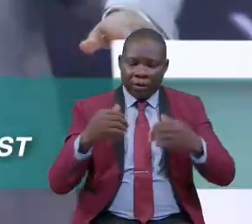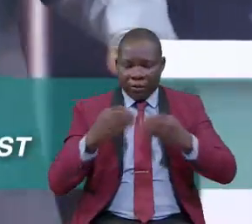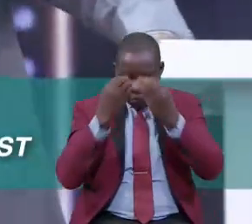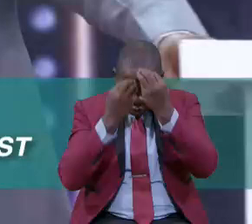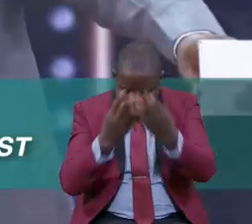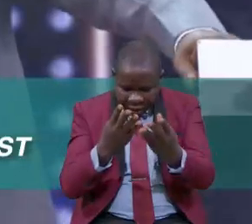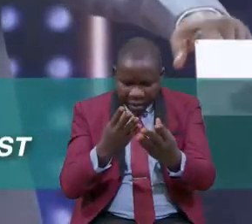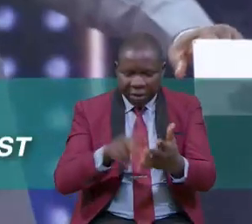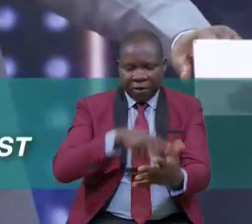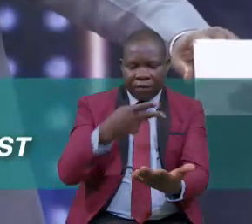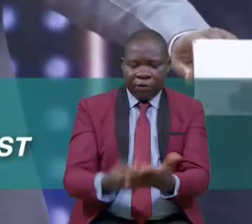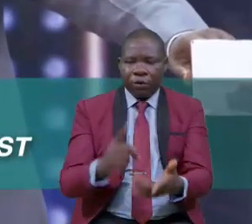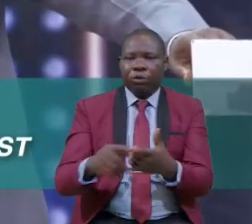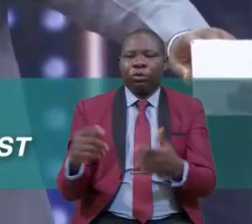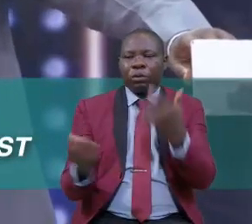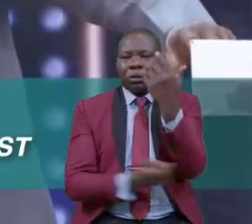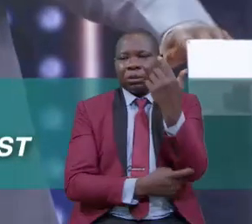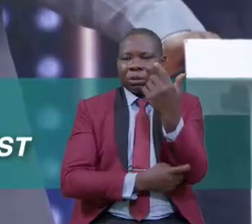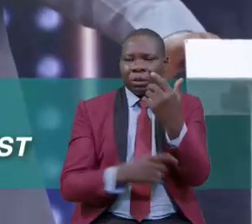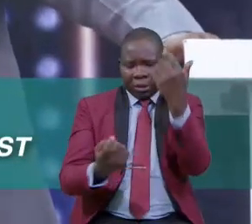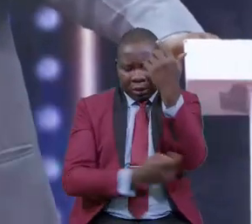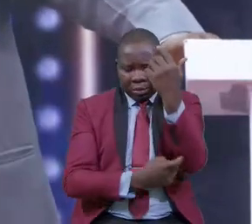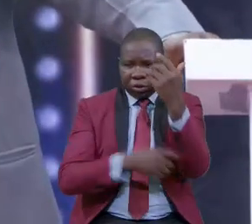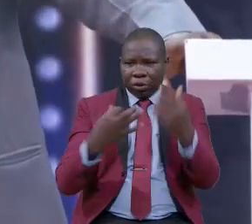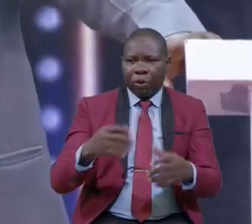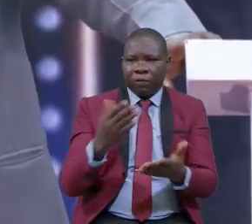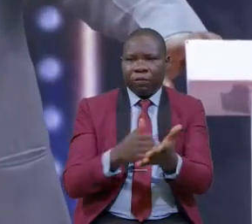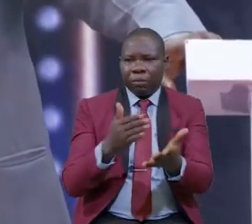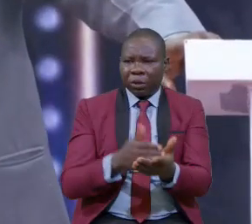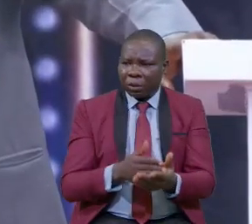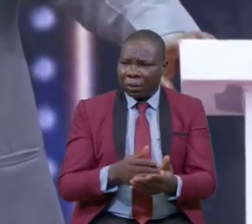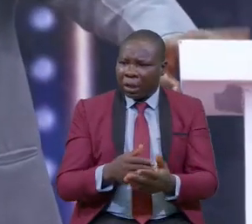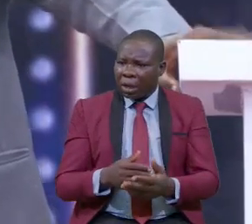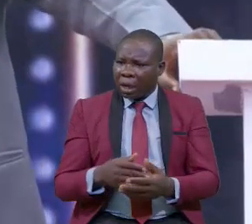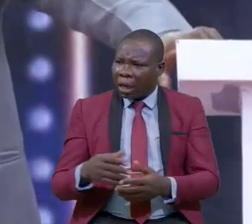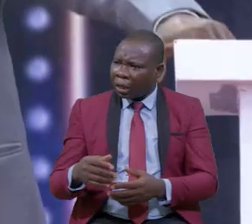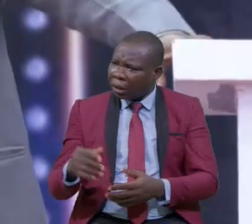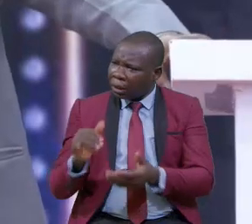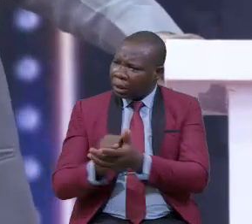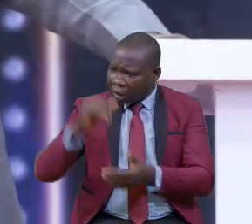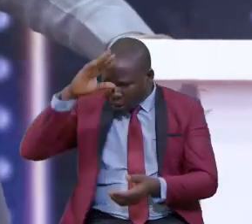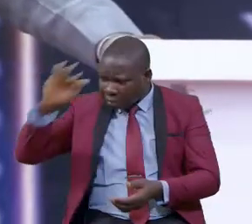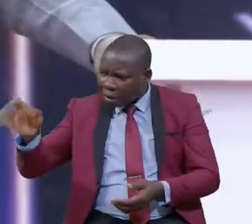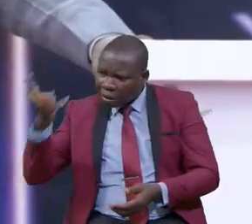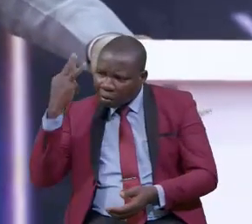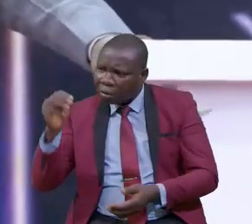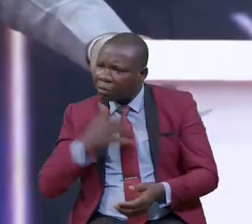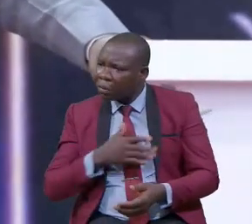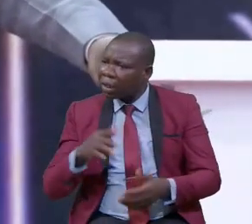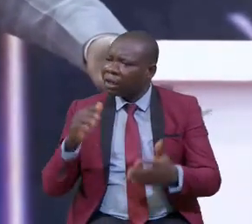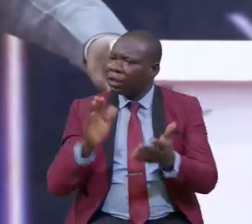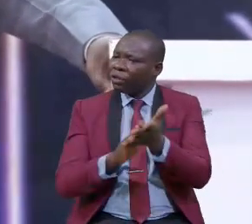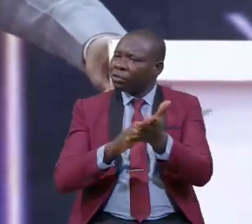that person was my classmate. I even was brighter than him at the university, but now look at